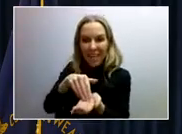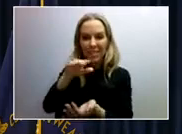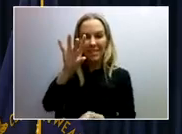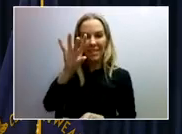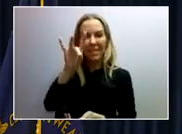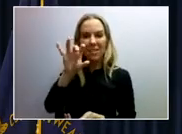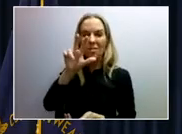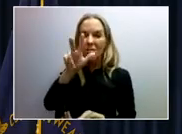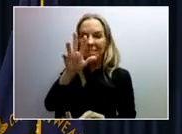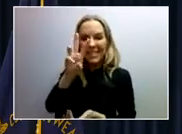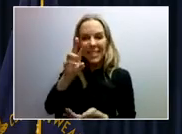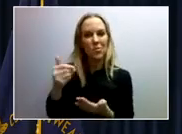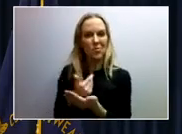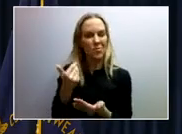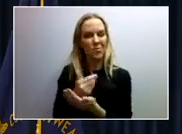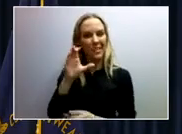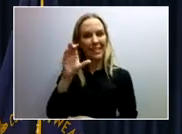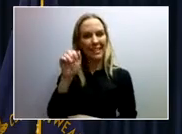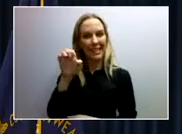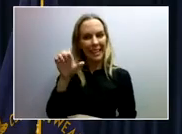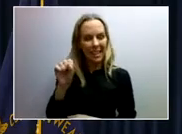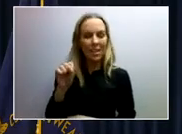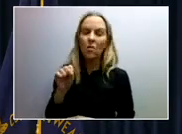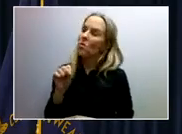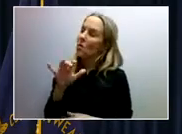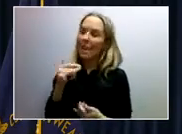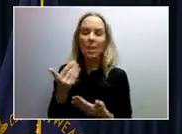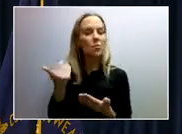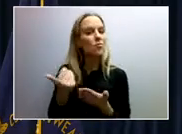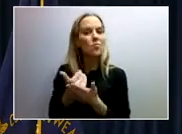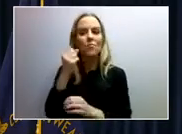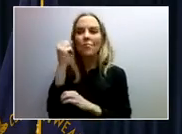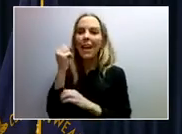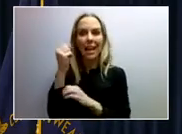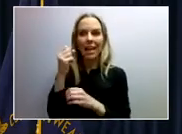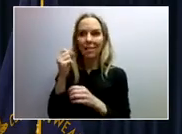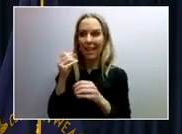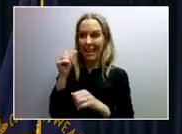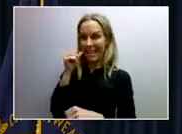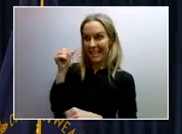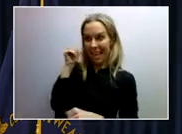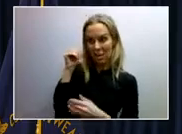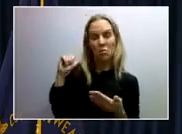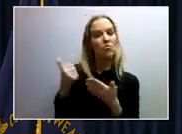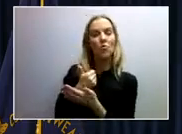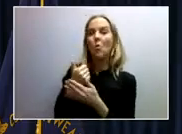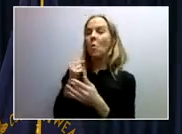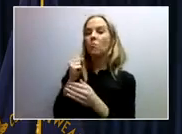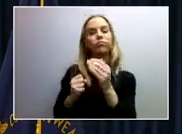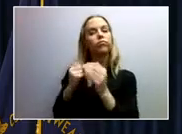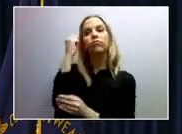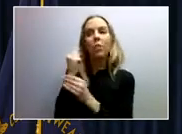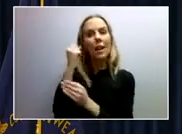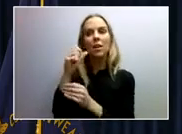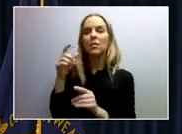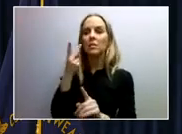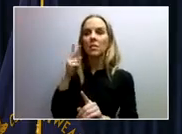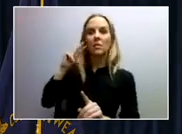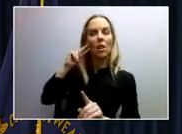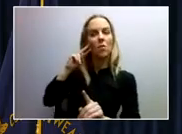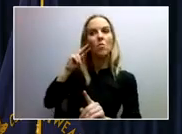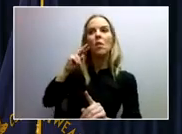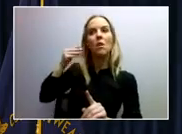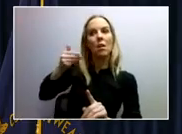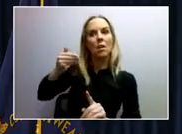9,836 new cases. That is a new record after yesterday's new record and the day before's new record here in